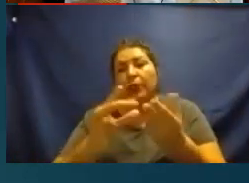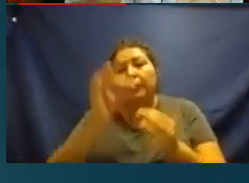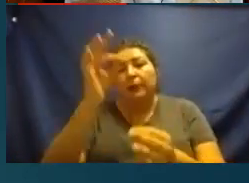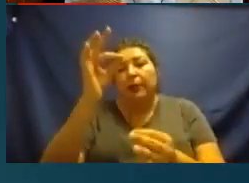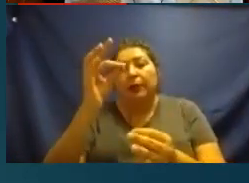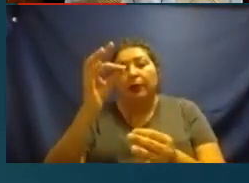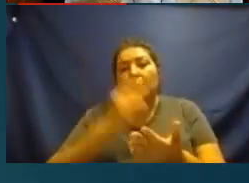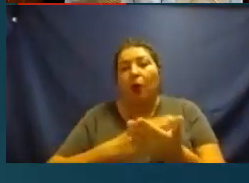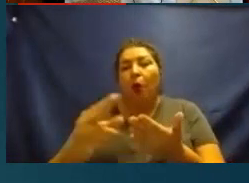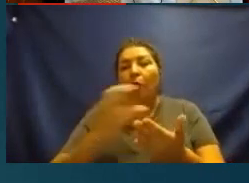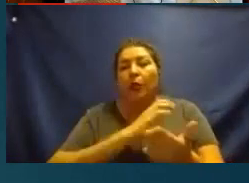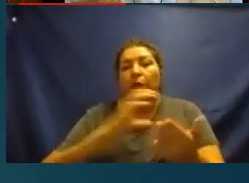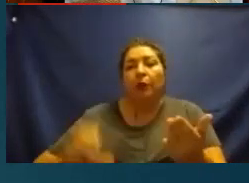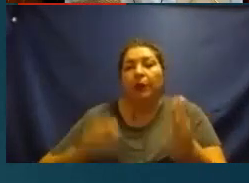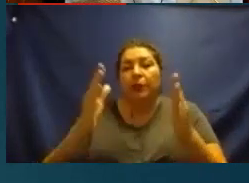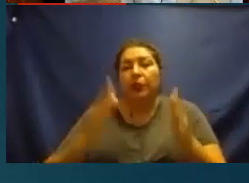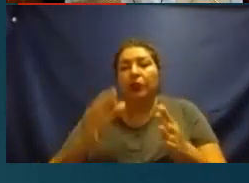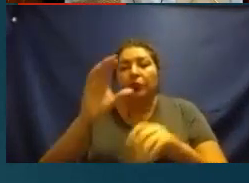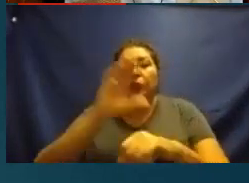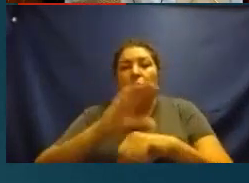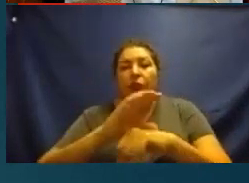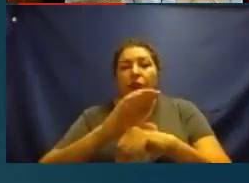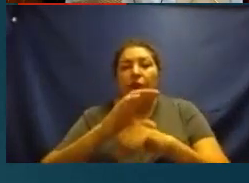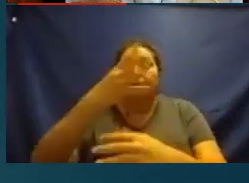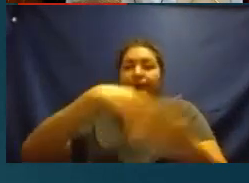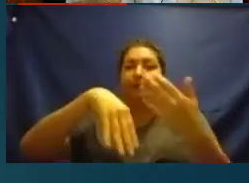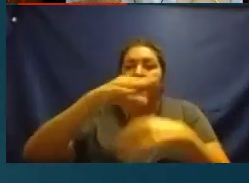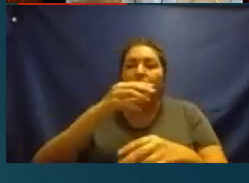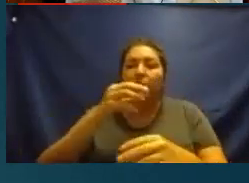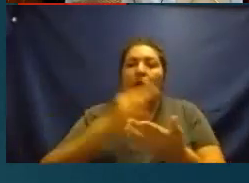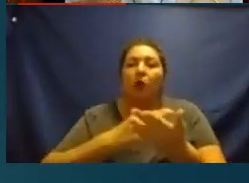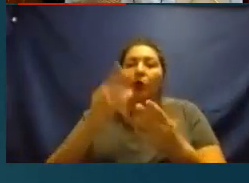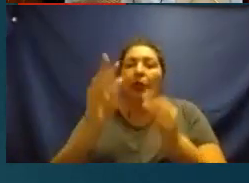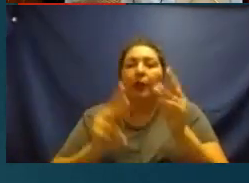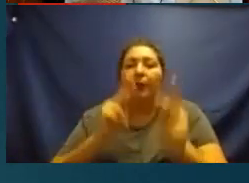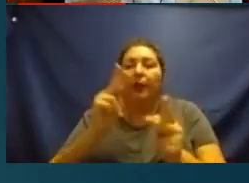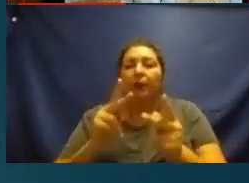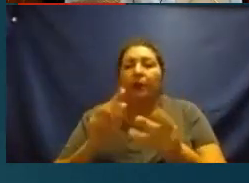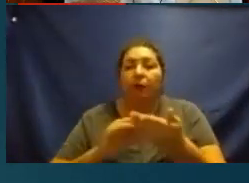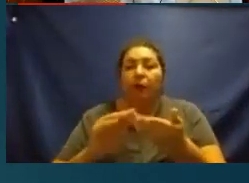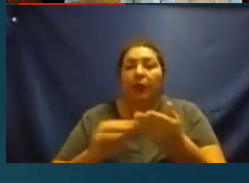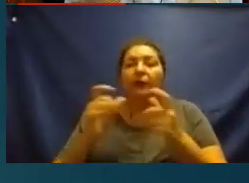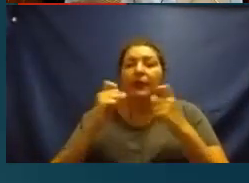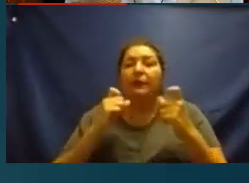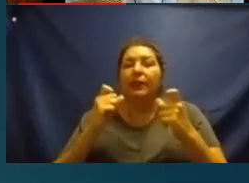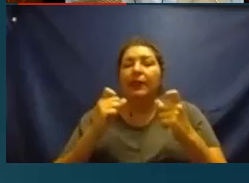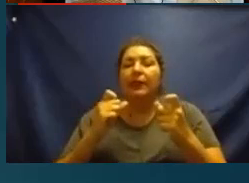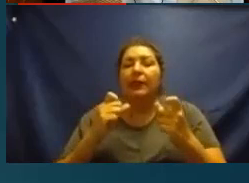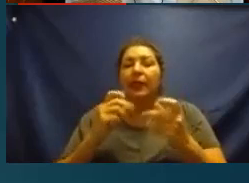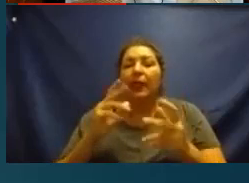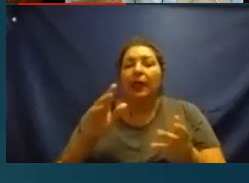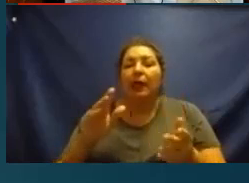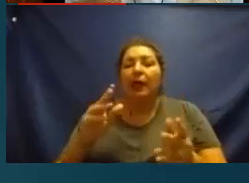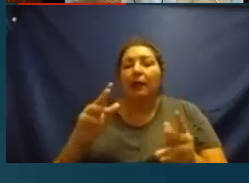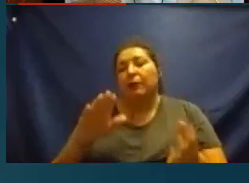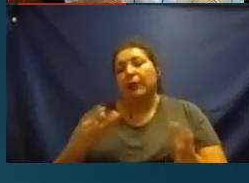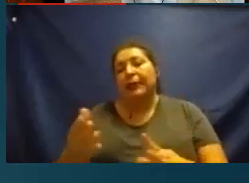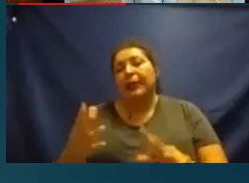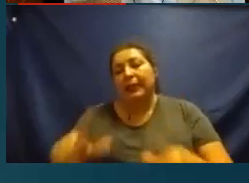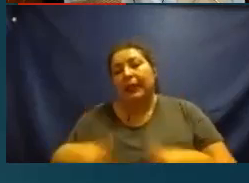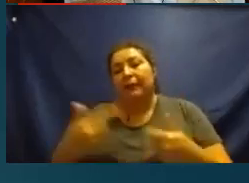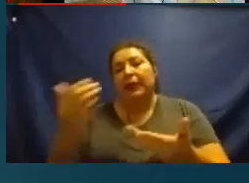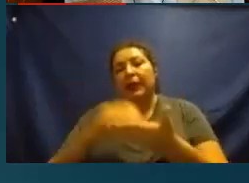the Holy Christian Church, the communion of saints, the forgiveness of sins, the resurrection of the body, and